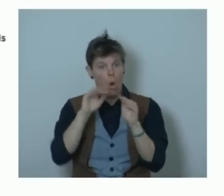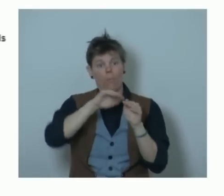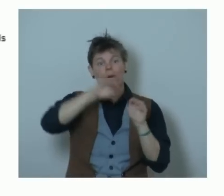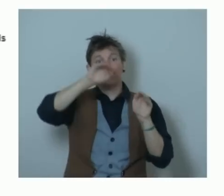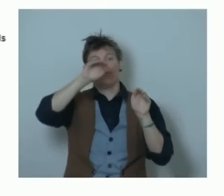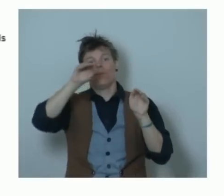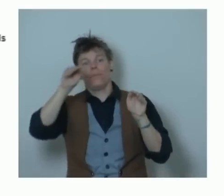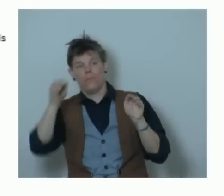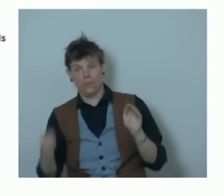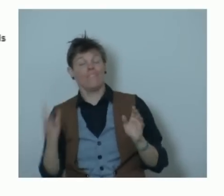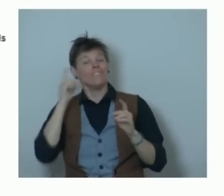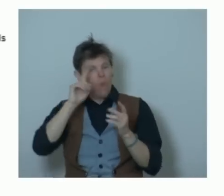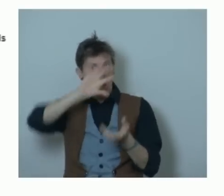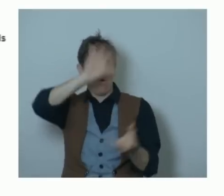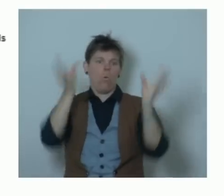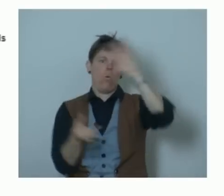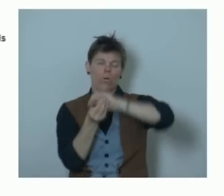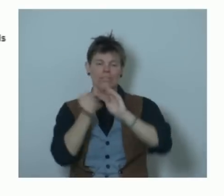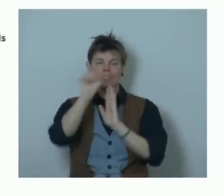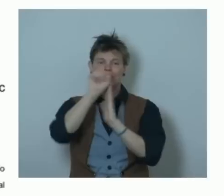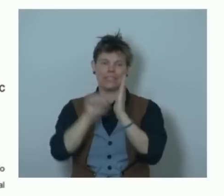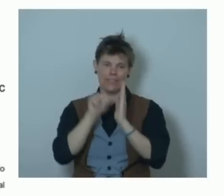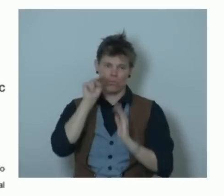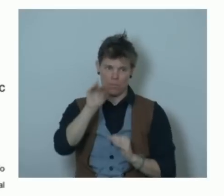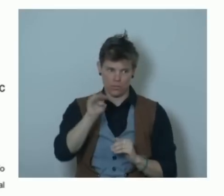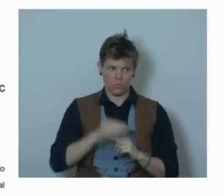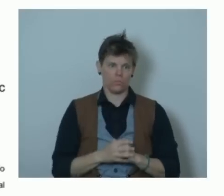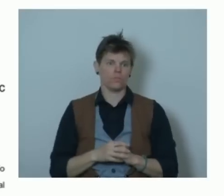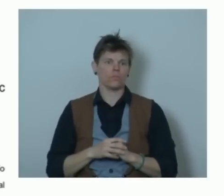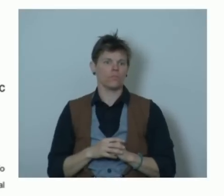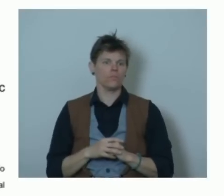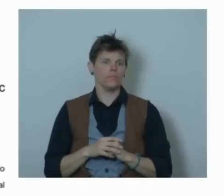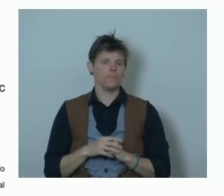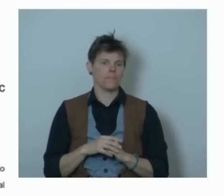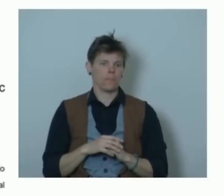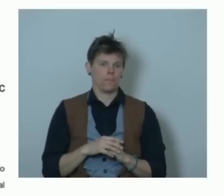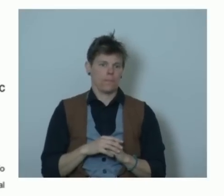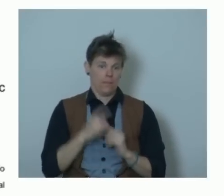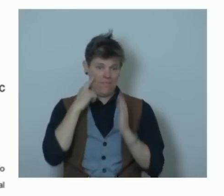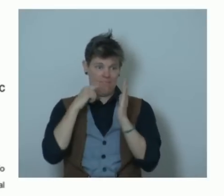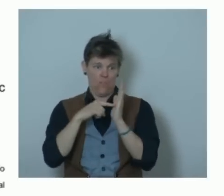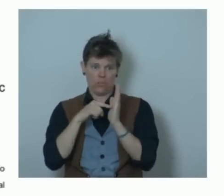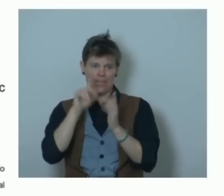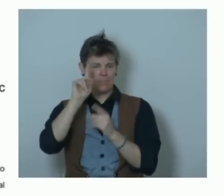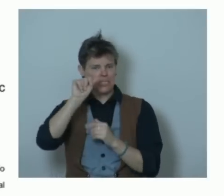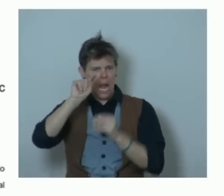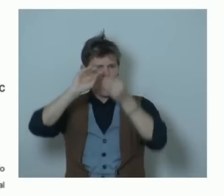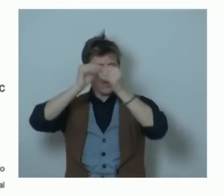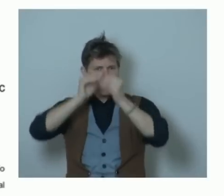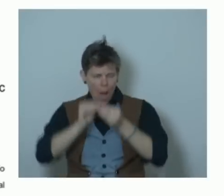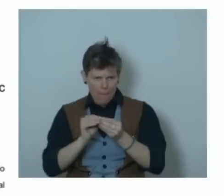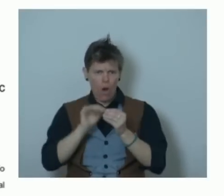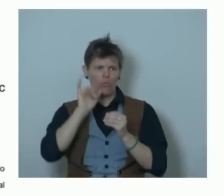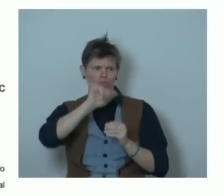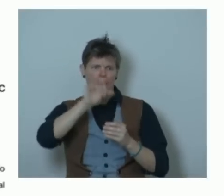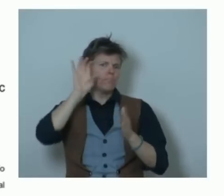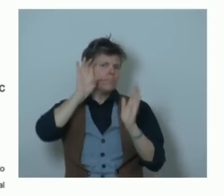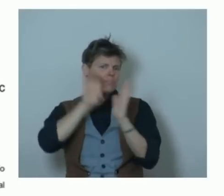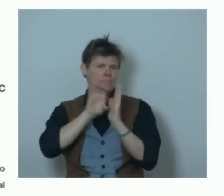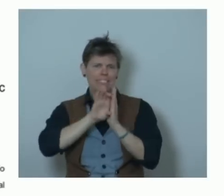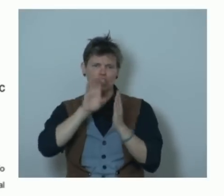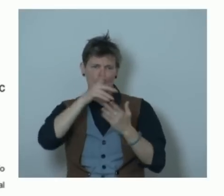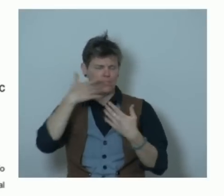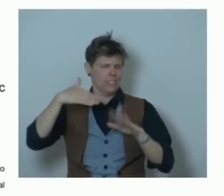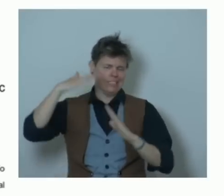things. To give you some examples of the sort of nerdy data that the modeling team, our 25 experts look at every week